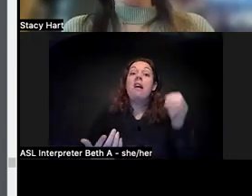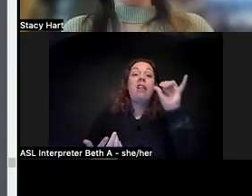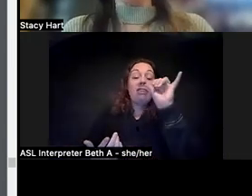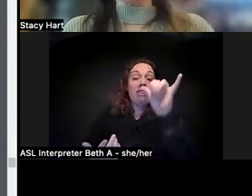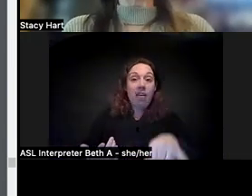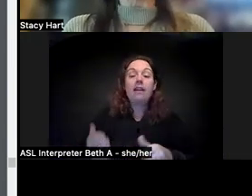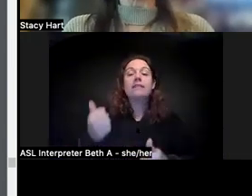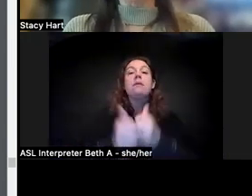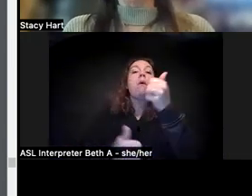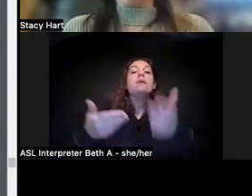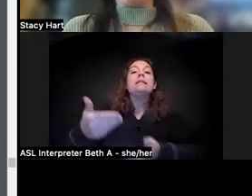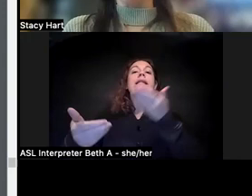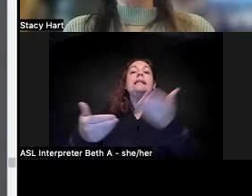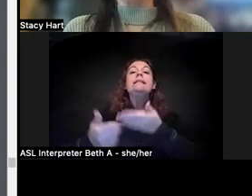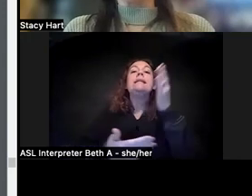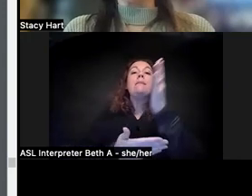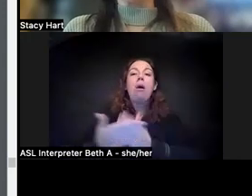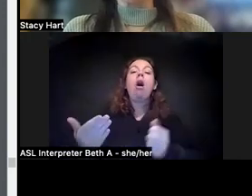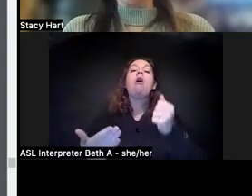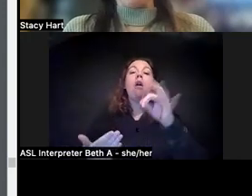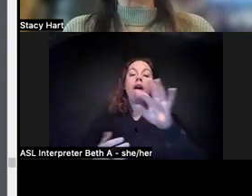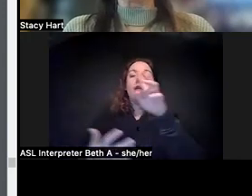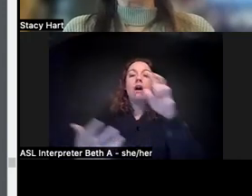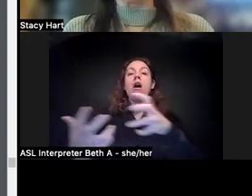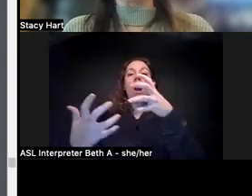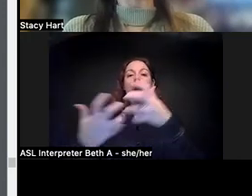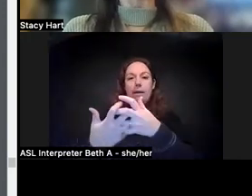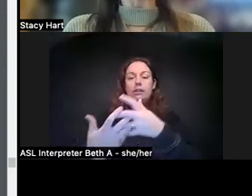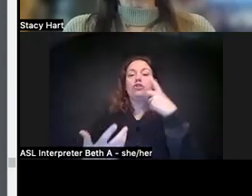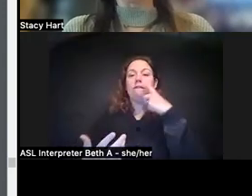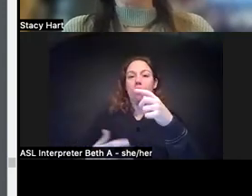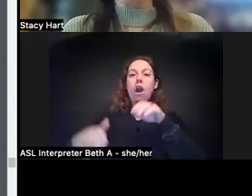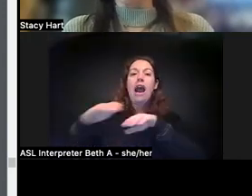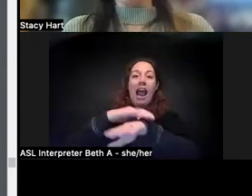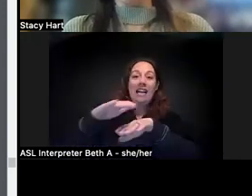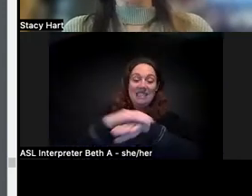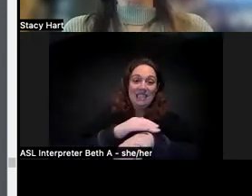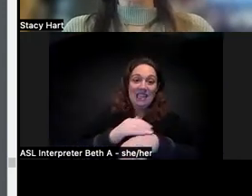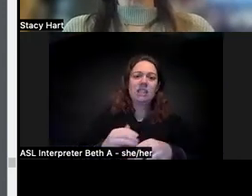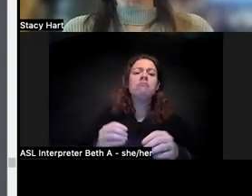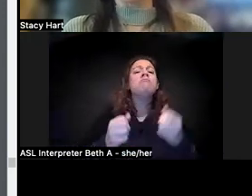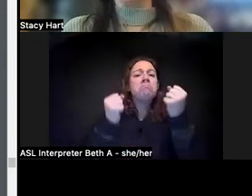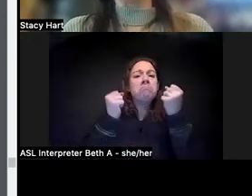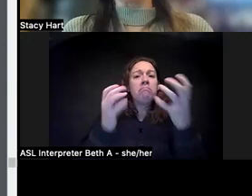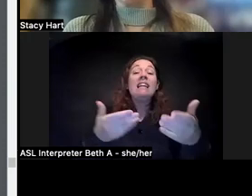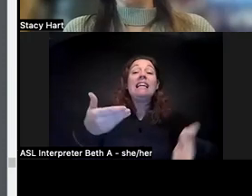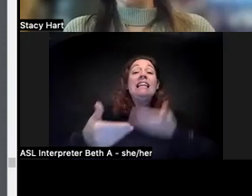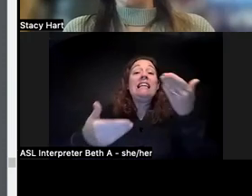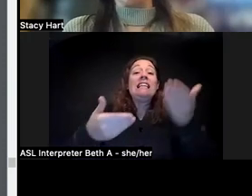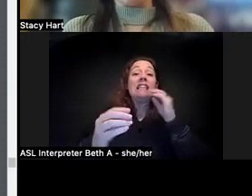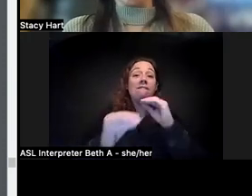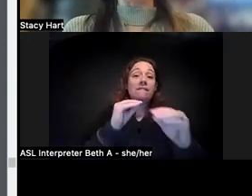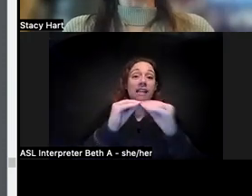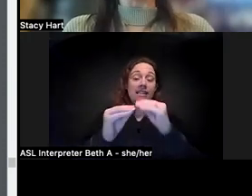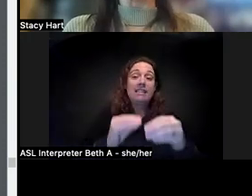access. You must do the things to improve access that are easy to do and don't cost a lot of